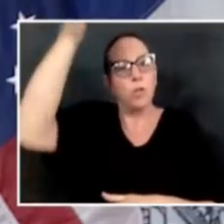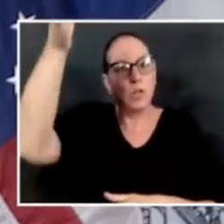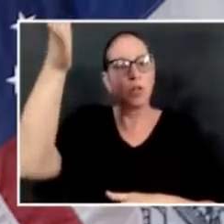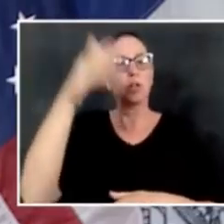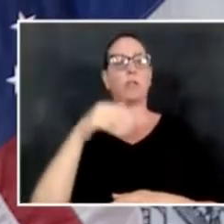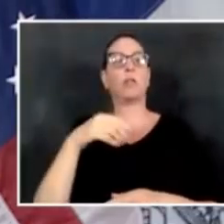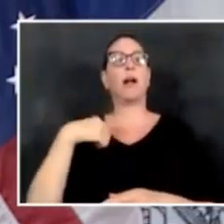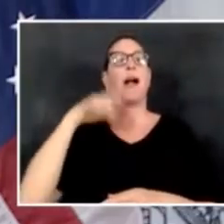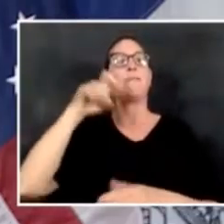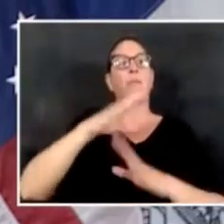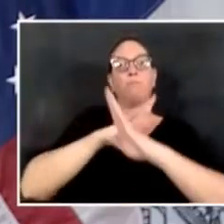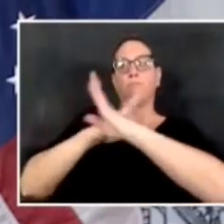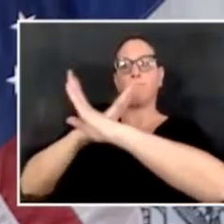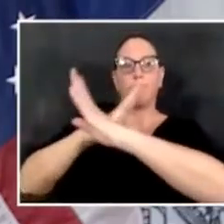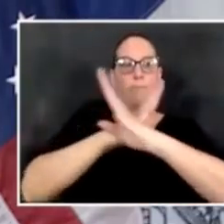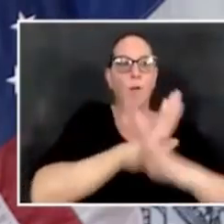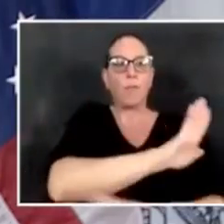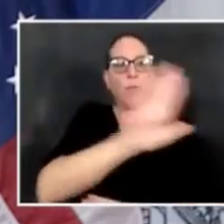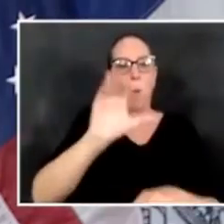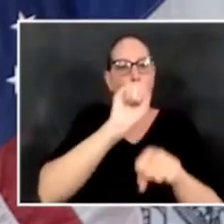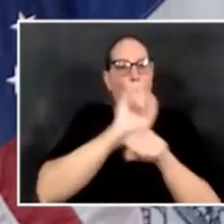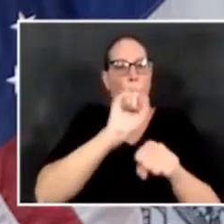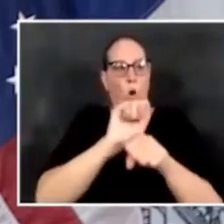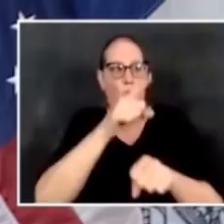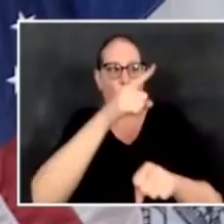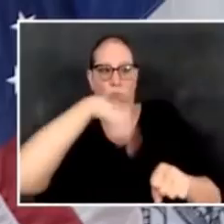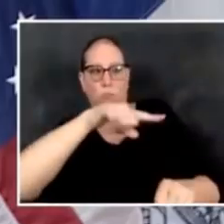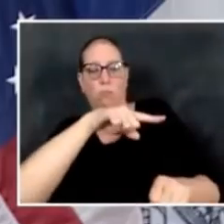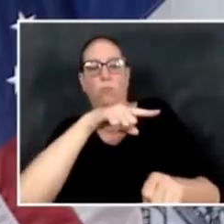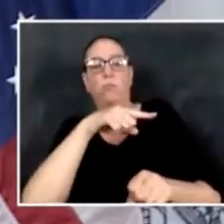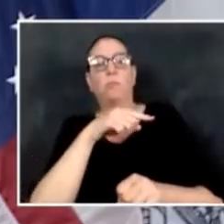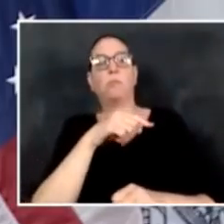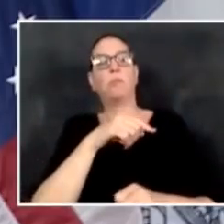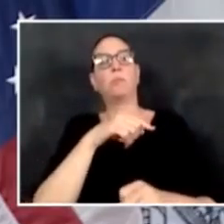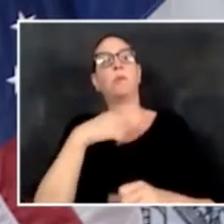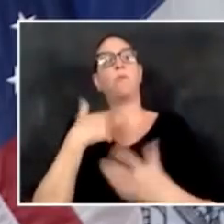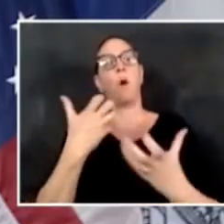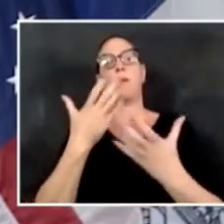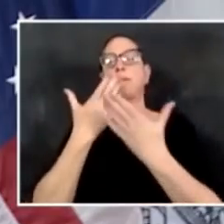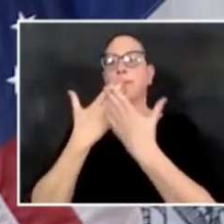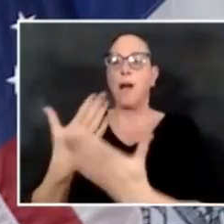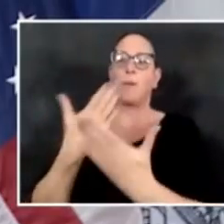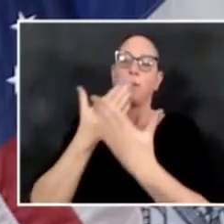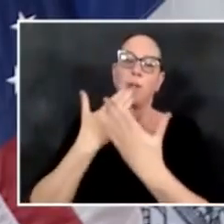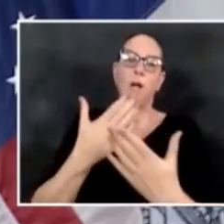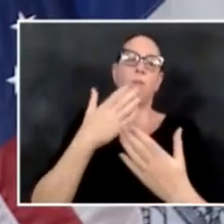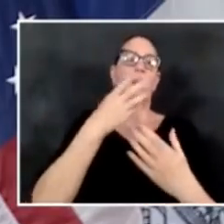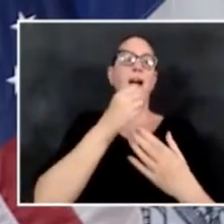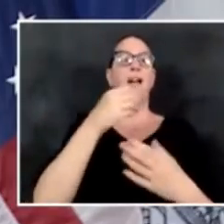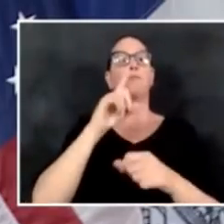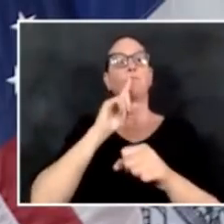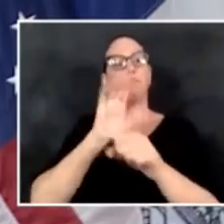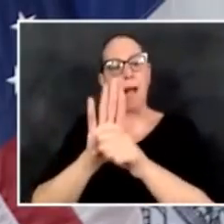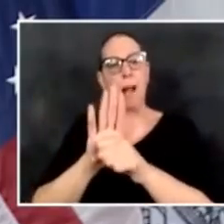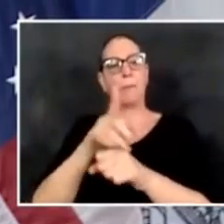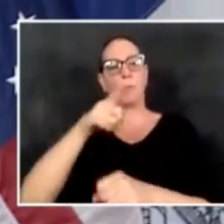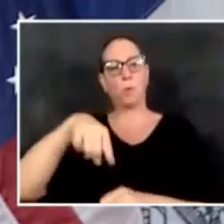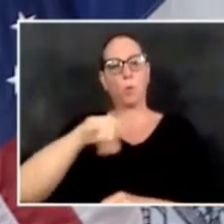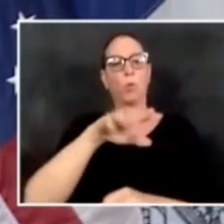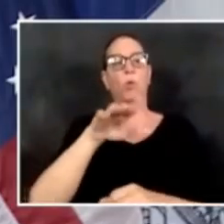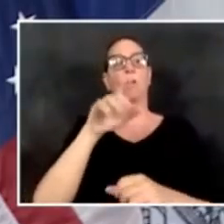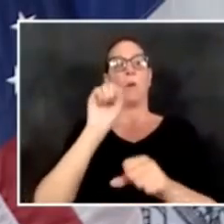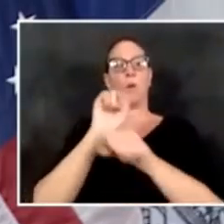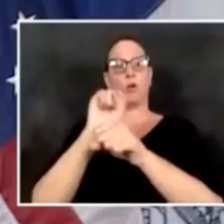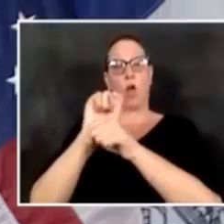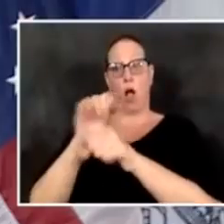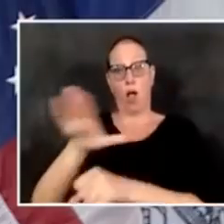We want to thank people, give them security, give everyone a way back. All of that hangs in the